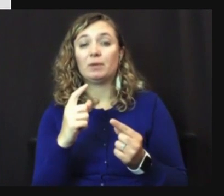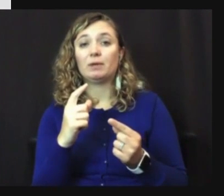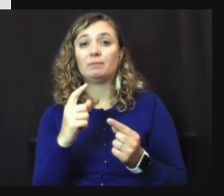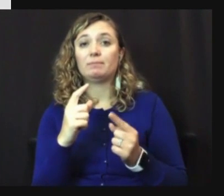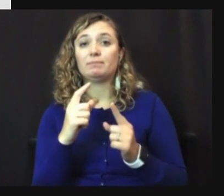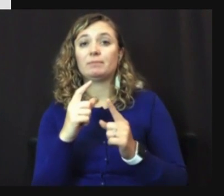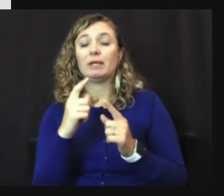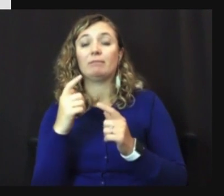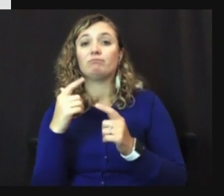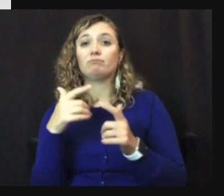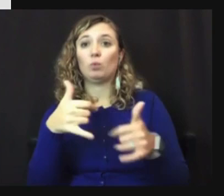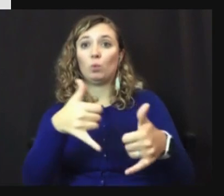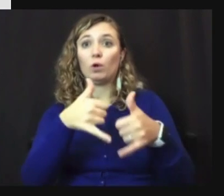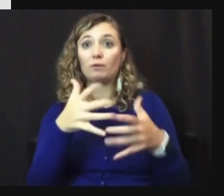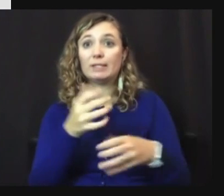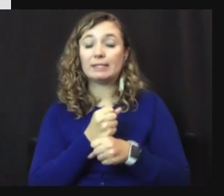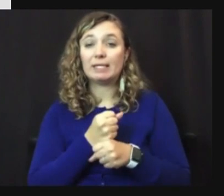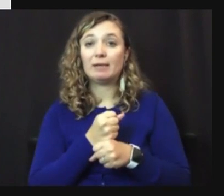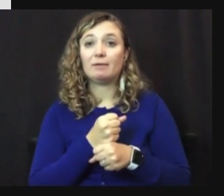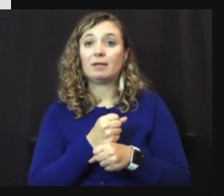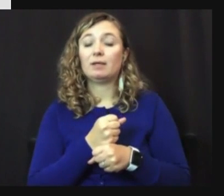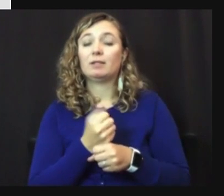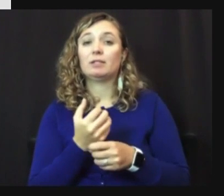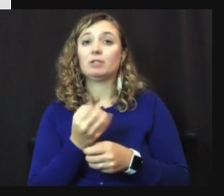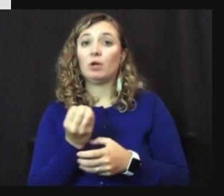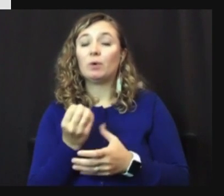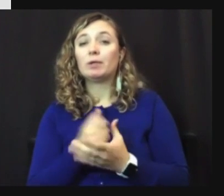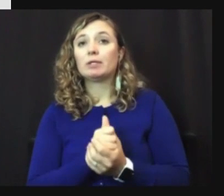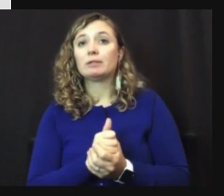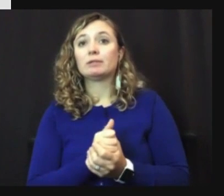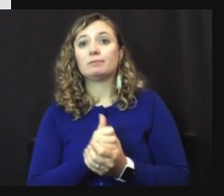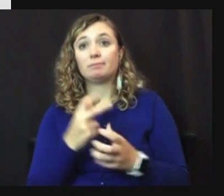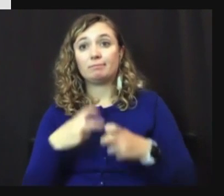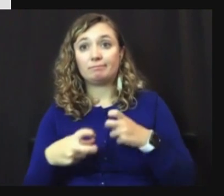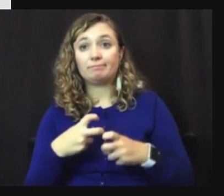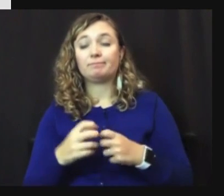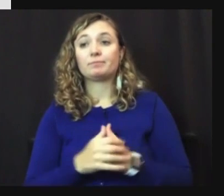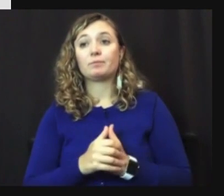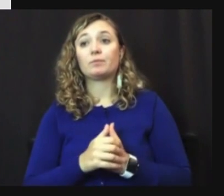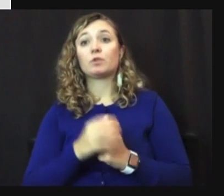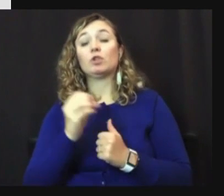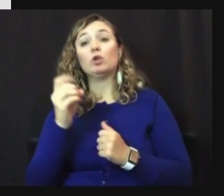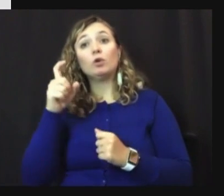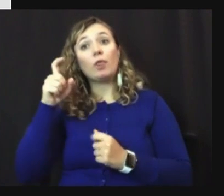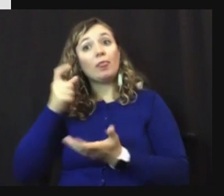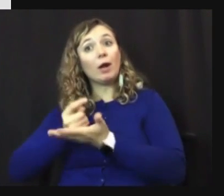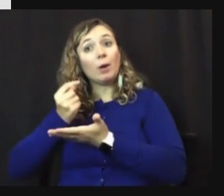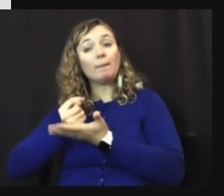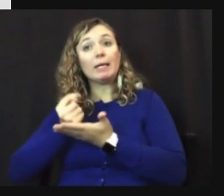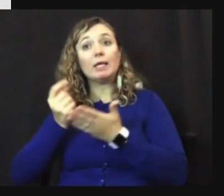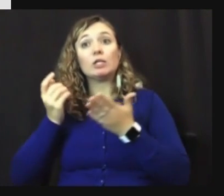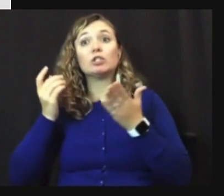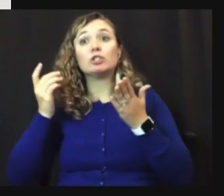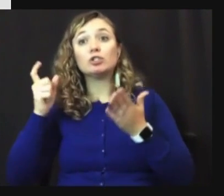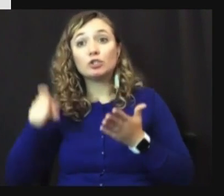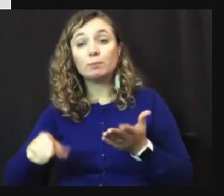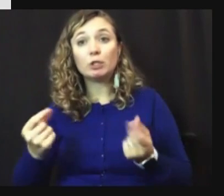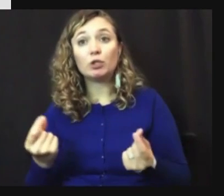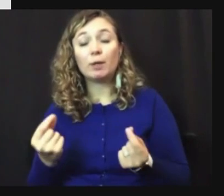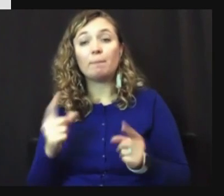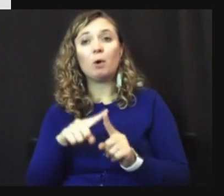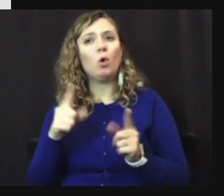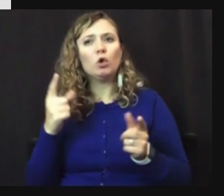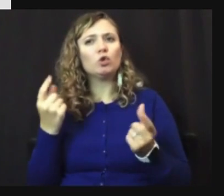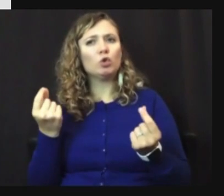Next, when we get into what therapy we should be doing therapy to figure out what a